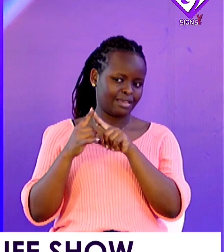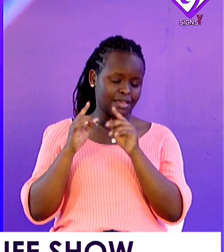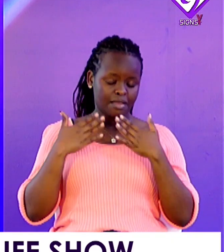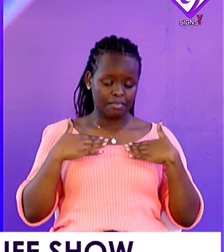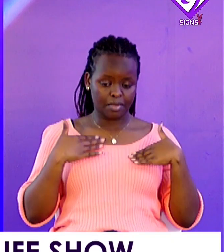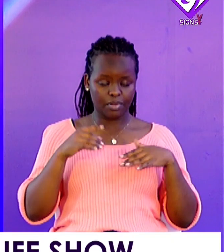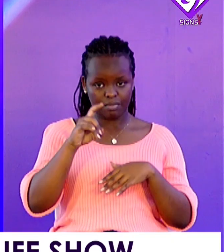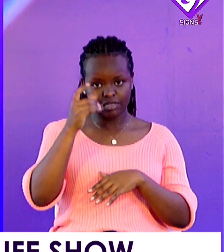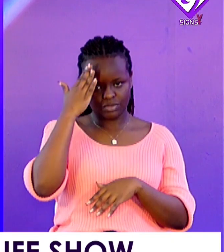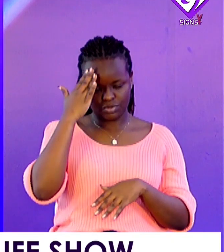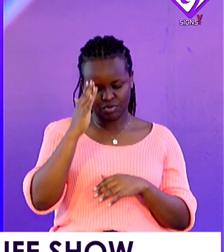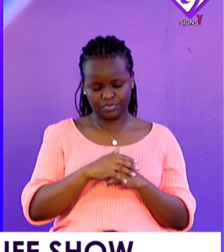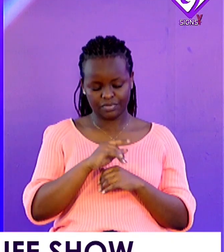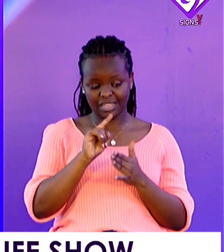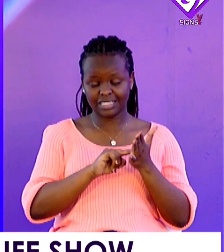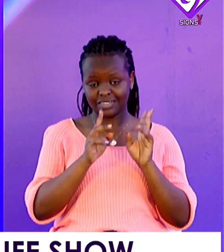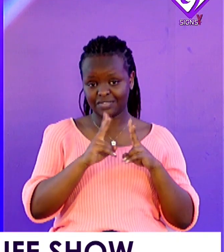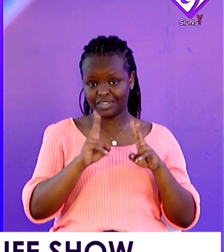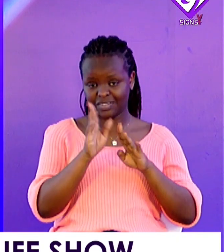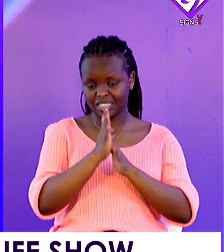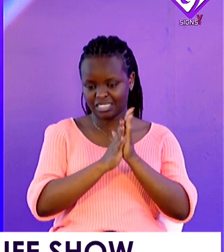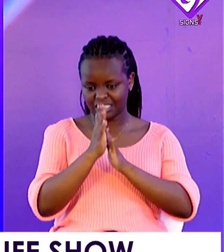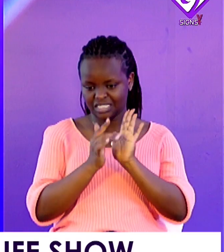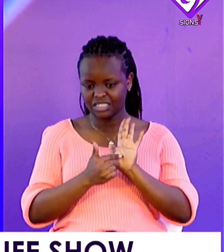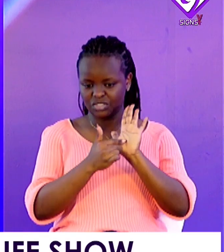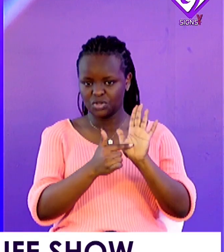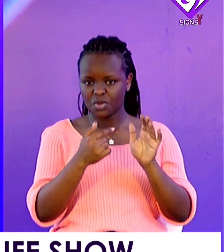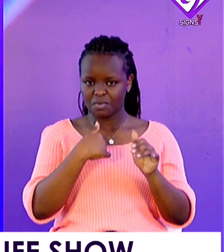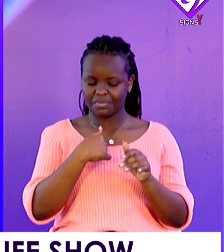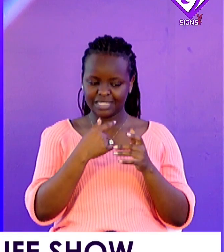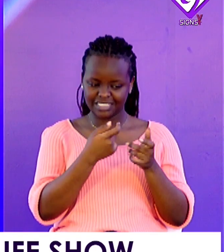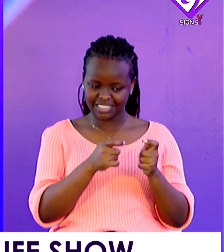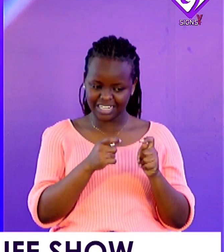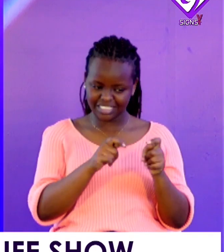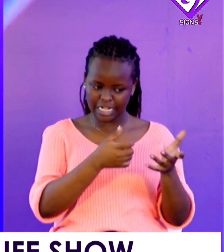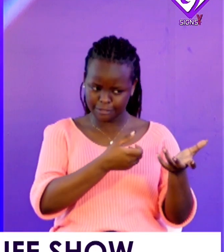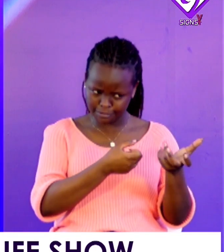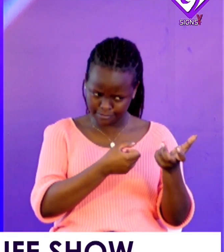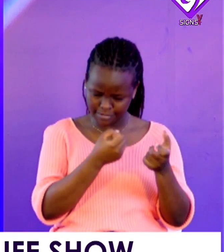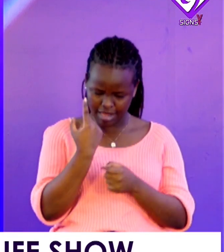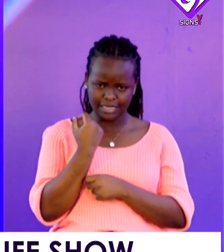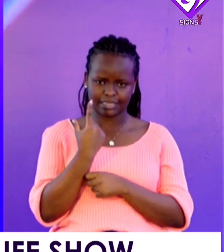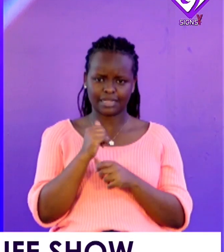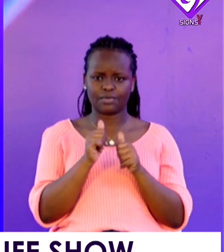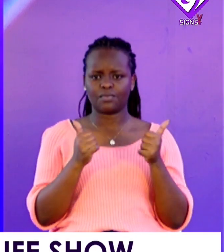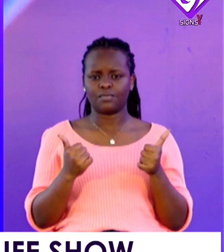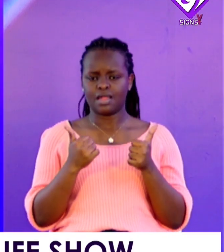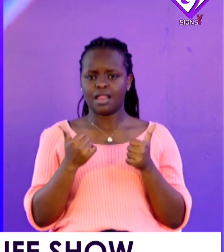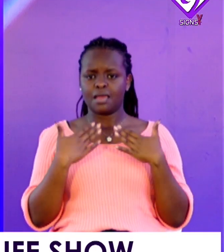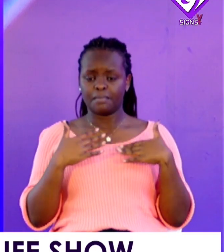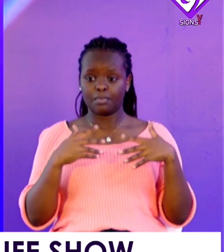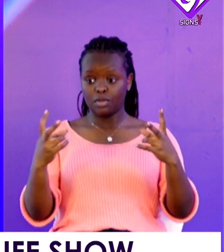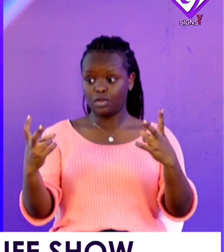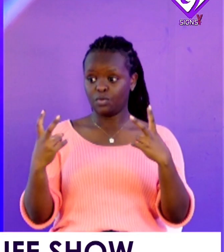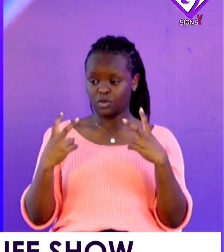very interesting show, because I'm trying to pull this out of a theologian, because I know people that are watching are all